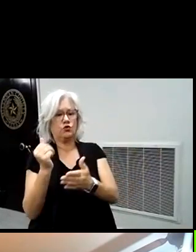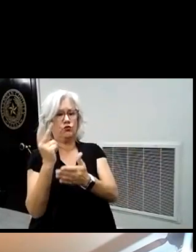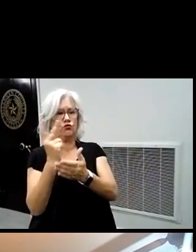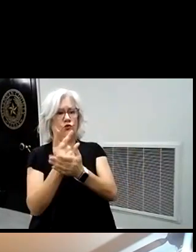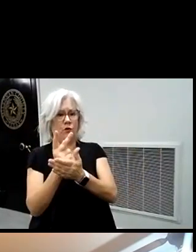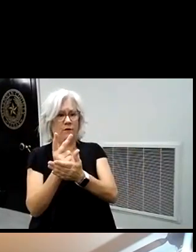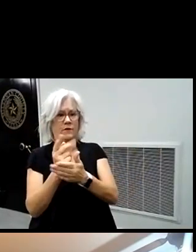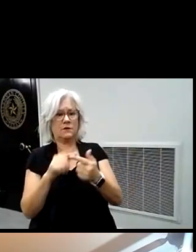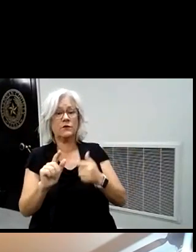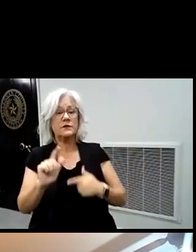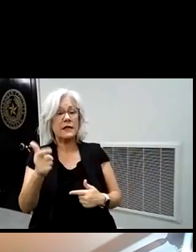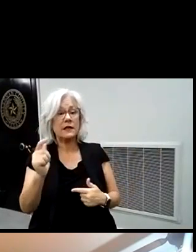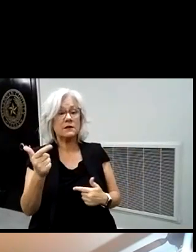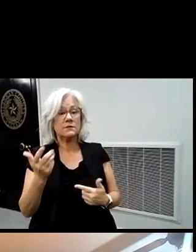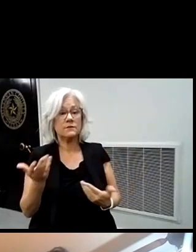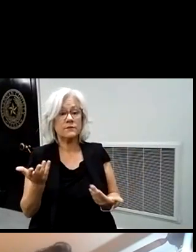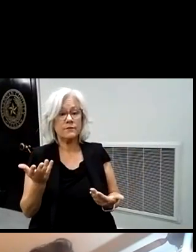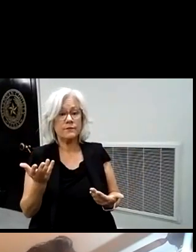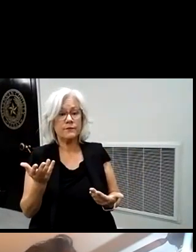Is there a second?